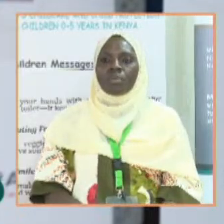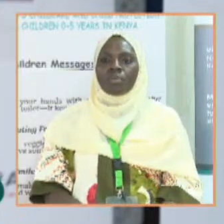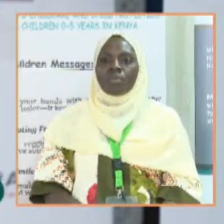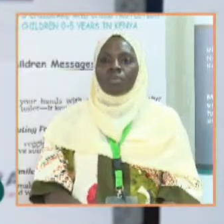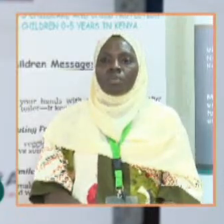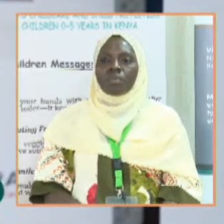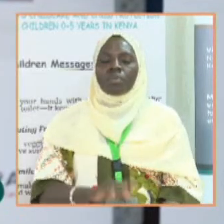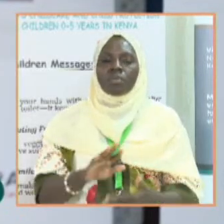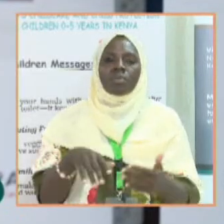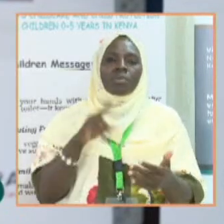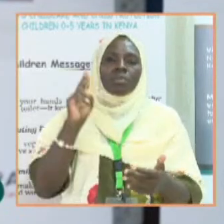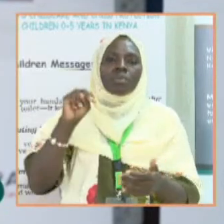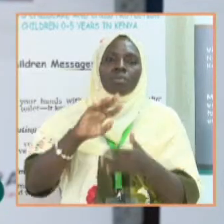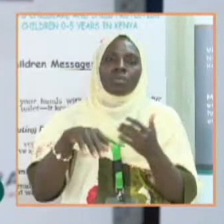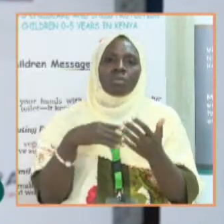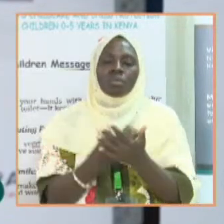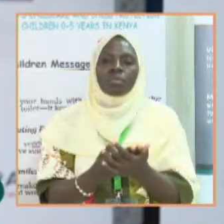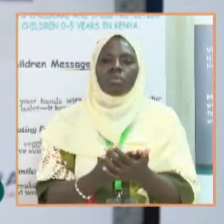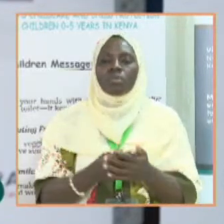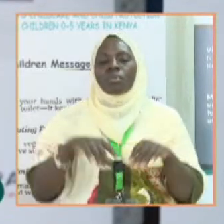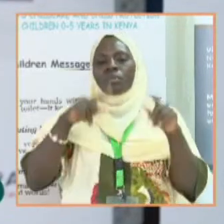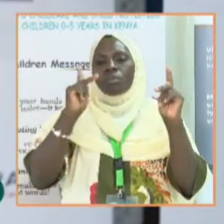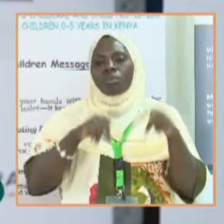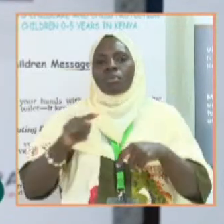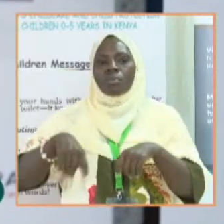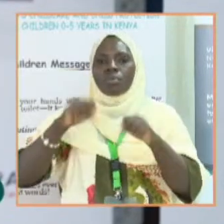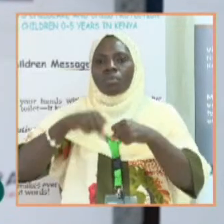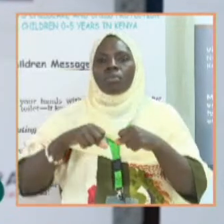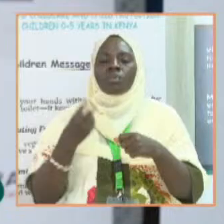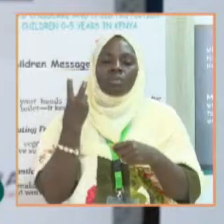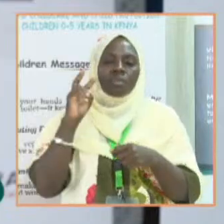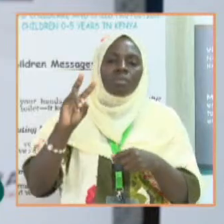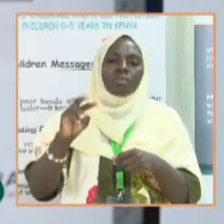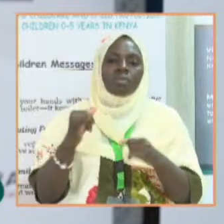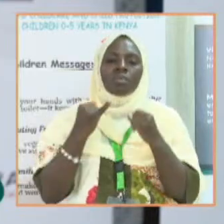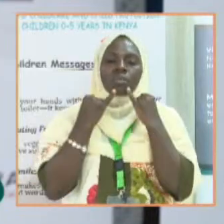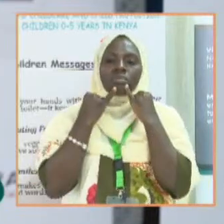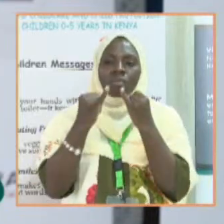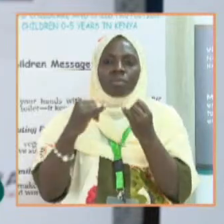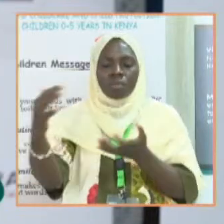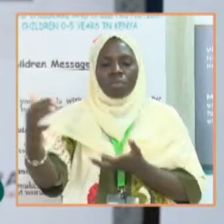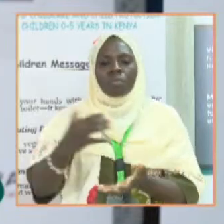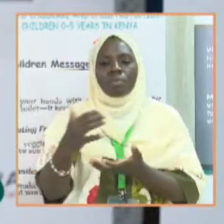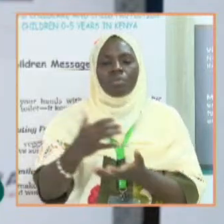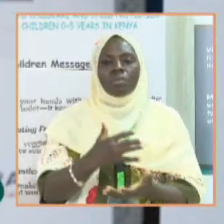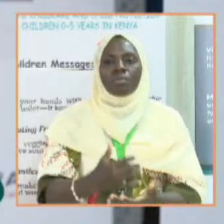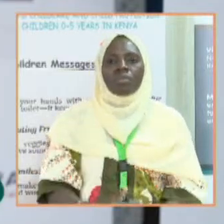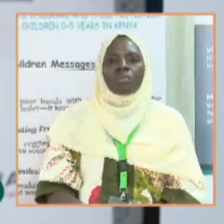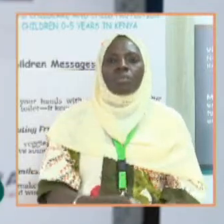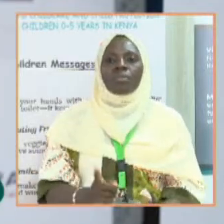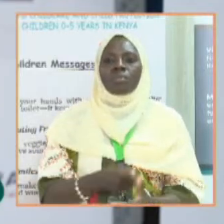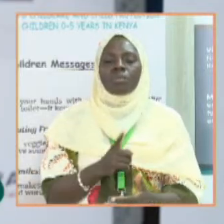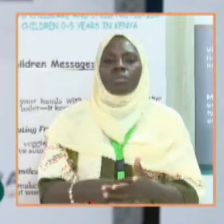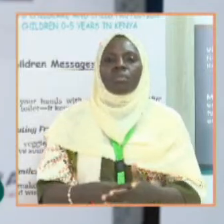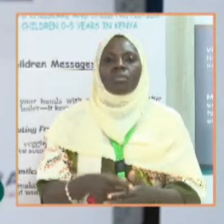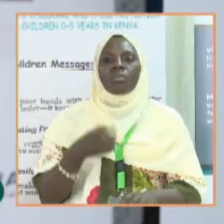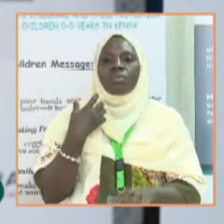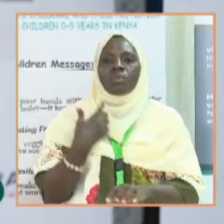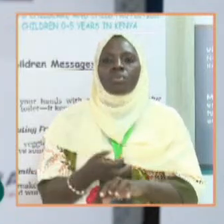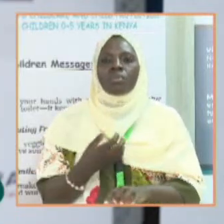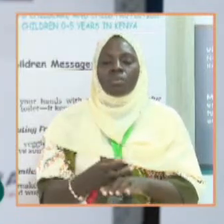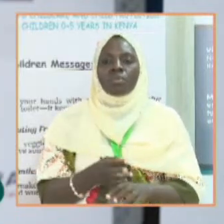Not everyone is able to access this data even if they exist, and they are not able to make accurate and informed decisions when they